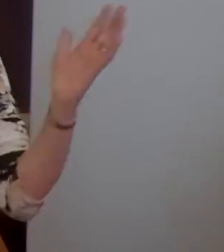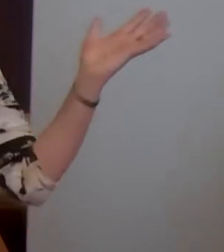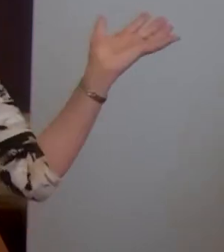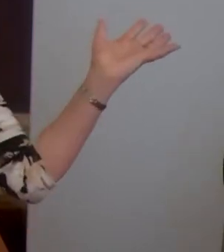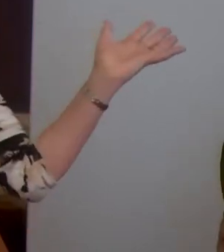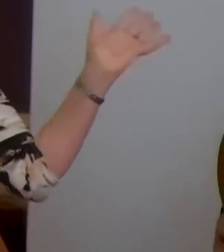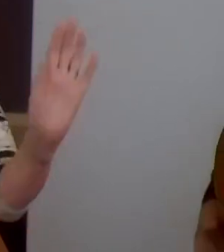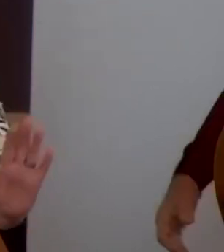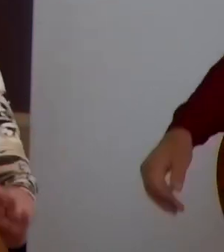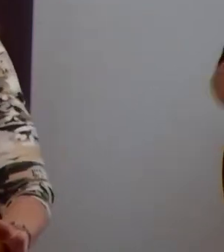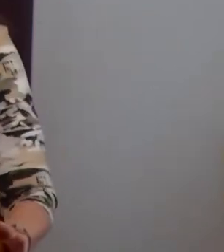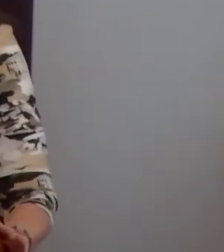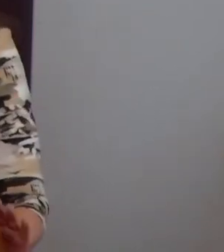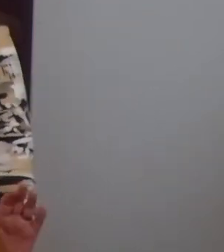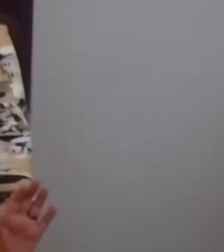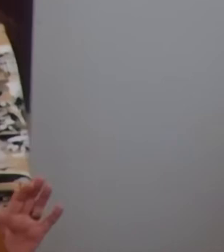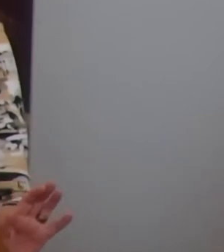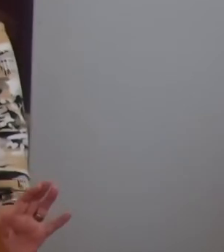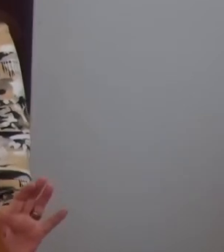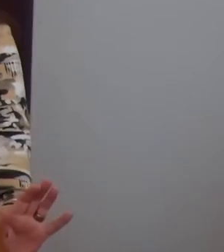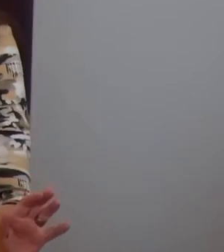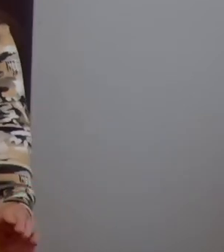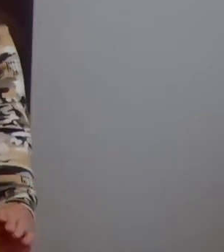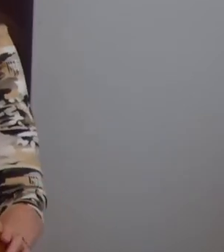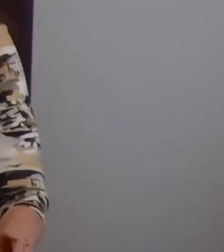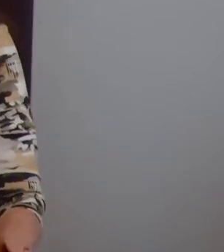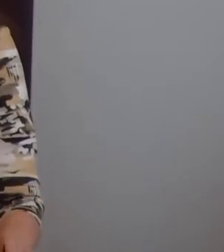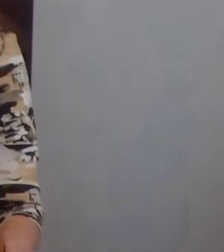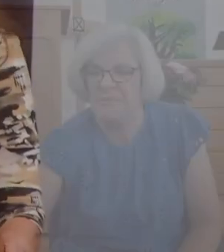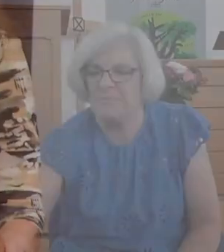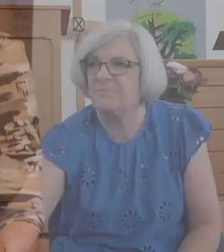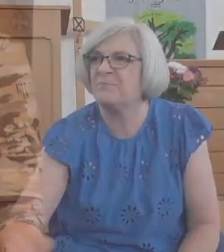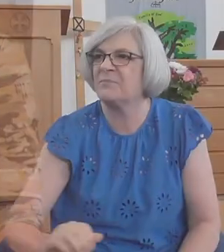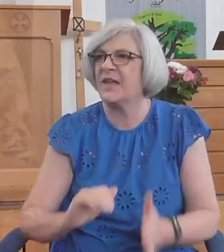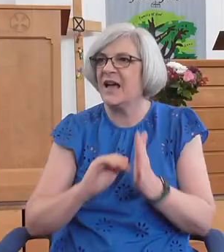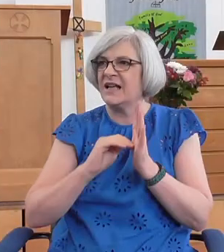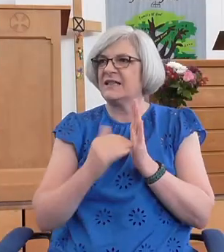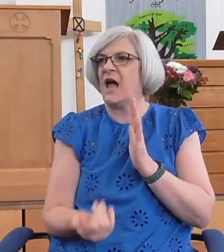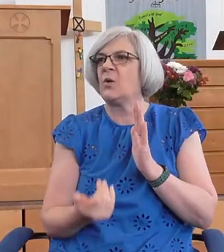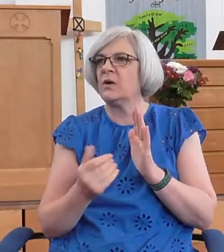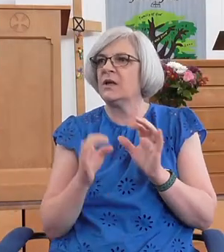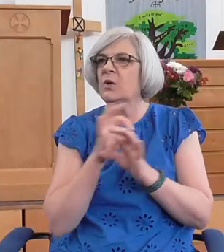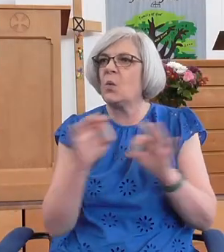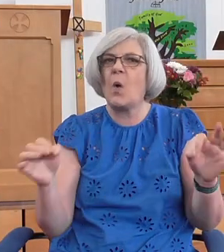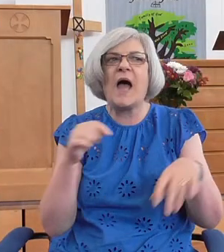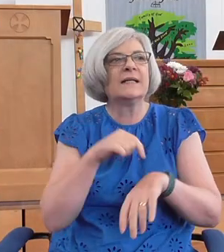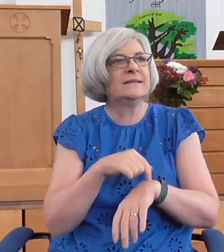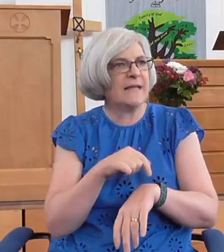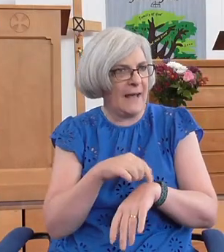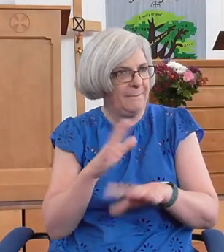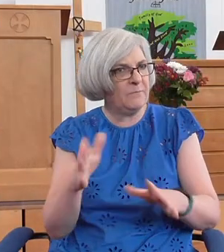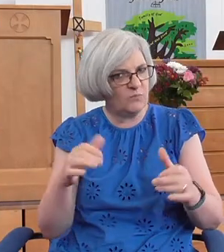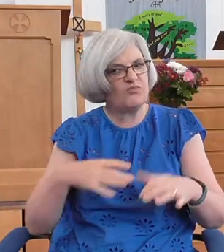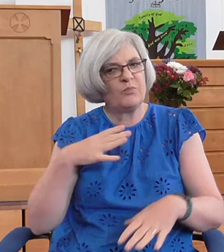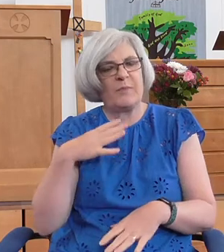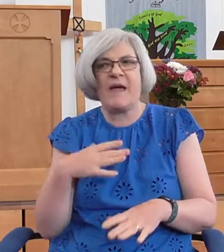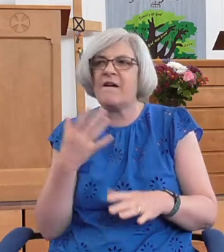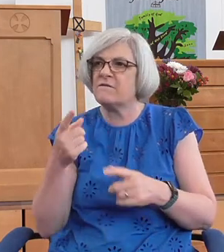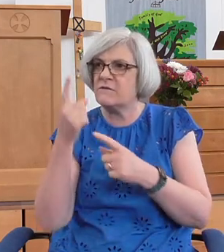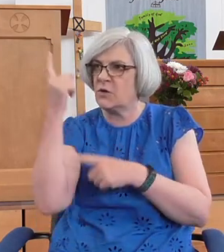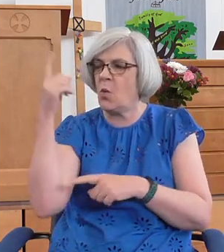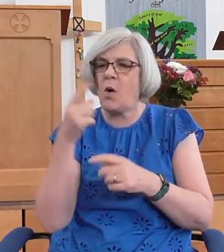by the band. So let's now just enjoy a moment of quiet as we prepare to hear God's message. Thank you.